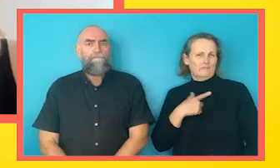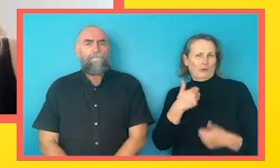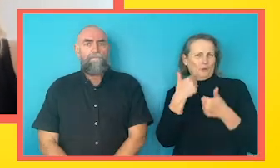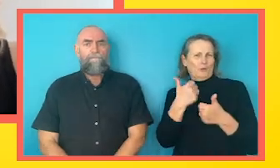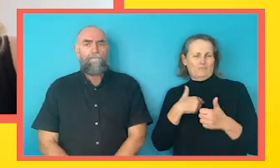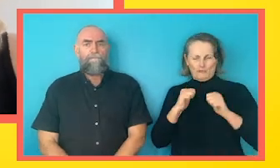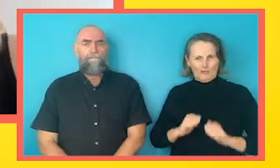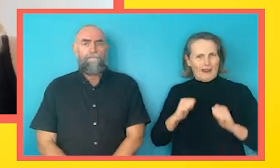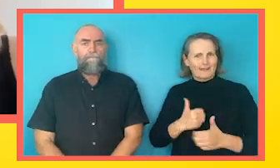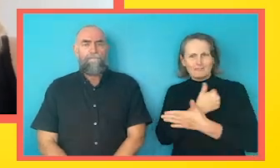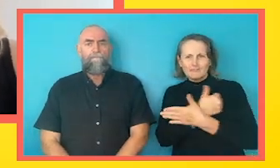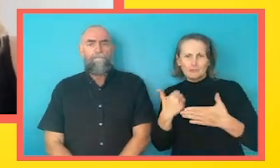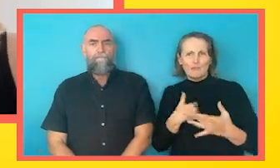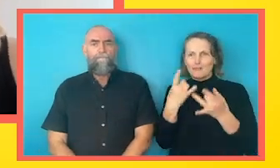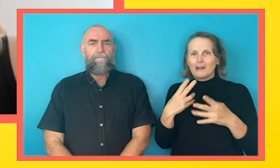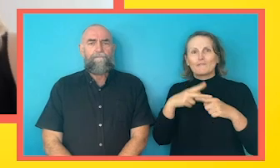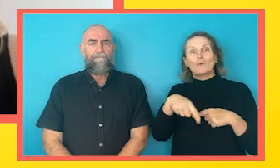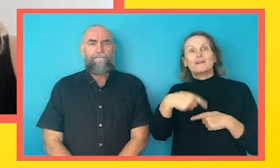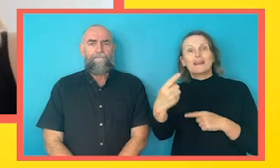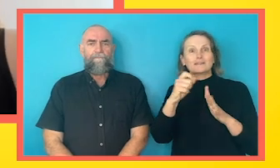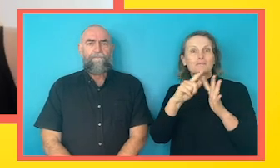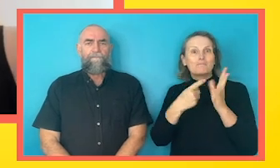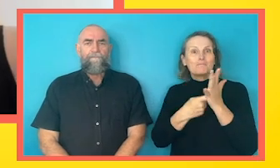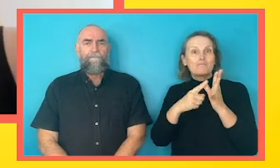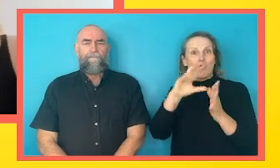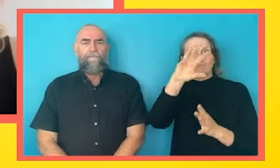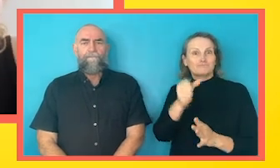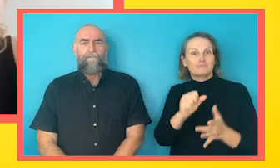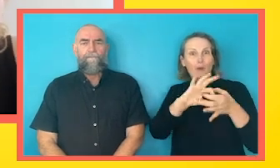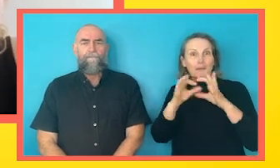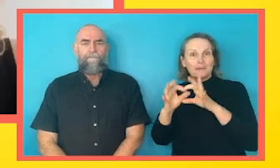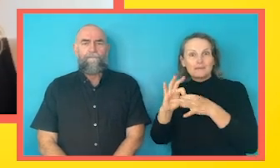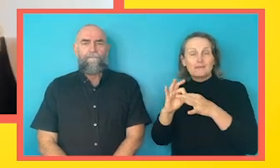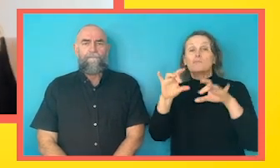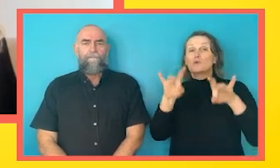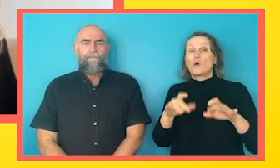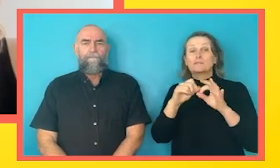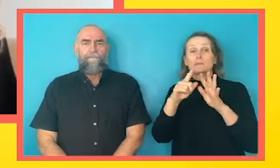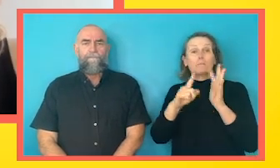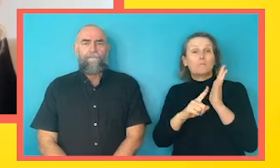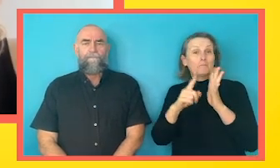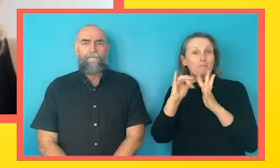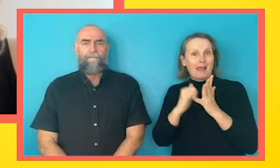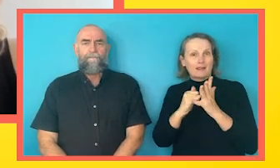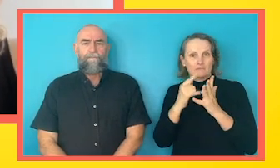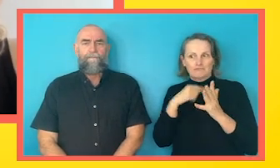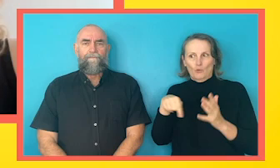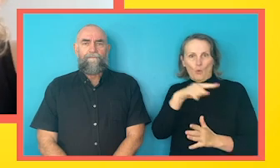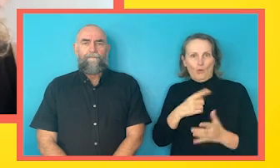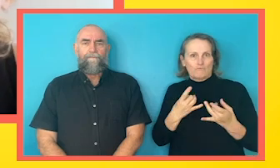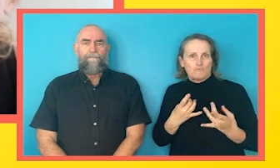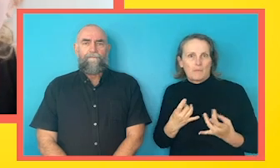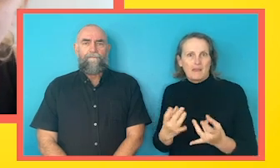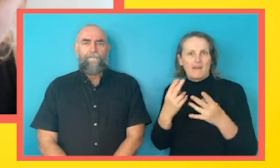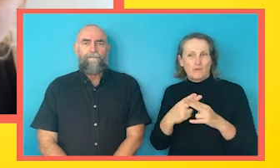next Paralympic Games, as is the way with most sports. But yeah, the Aussie Bells are gearing up, ready for one